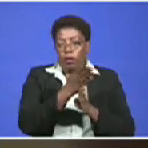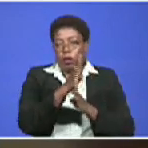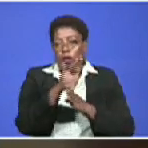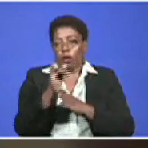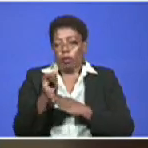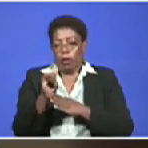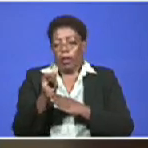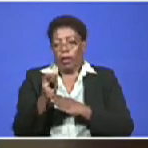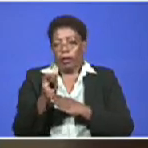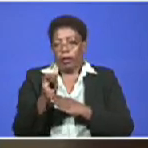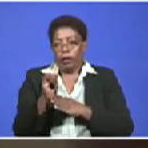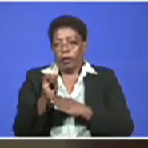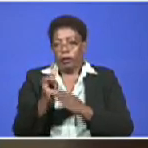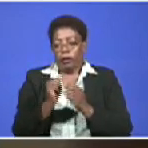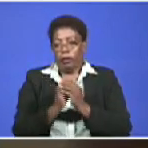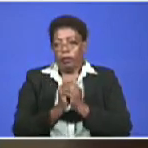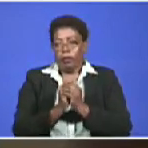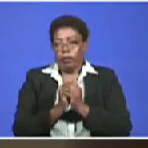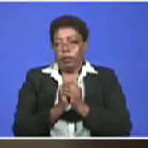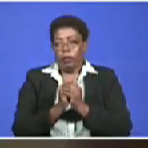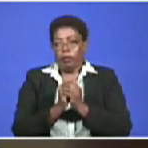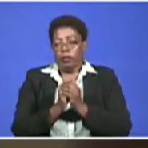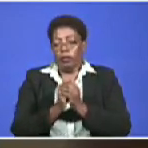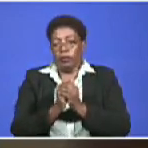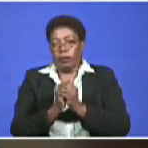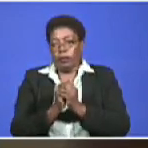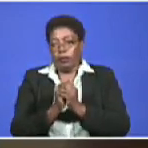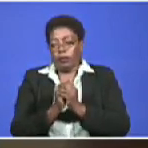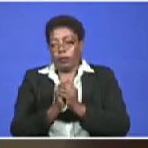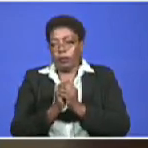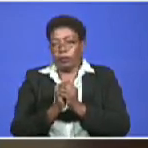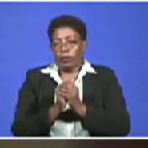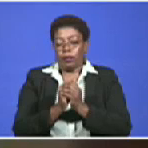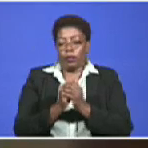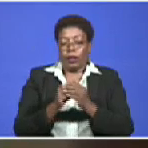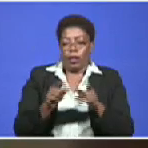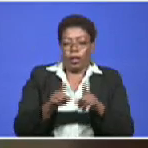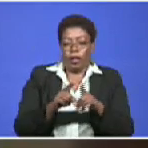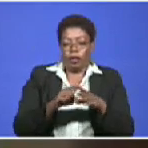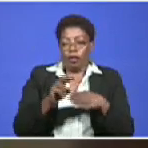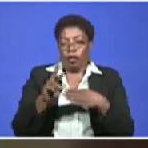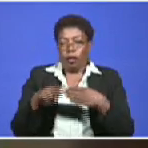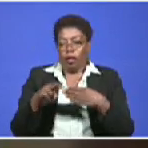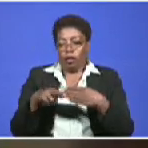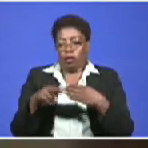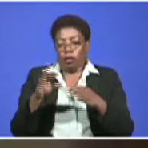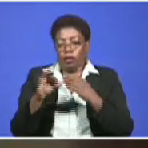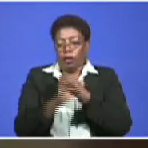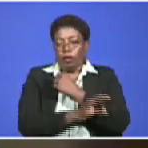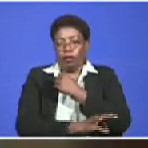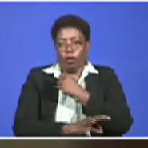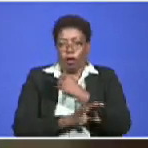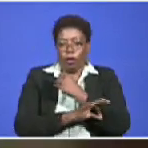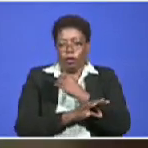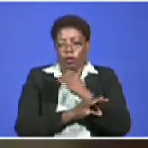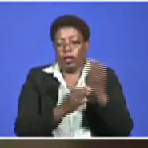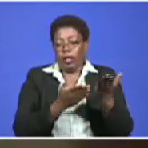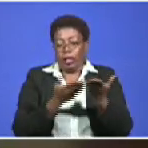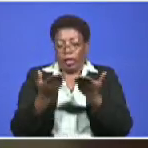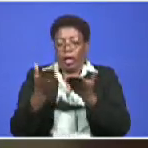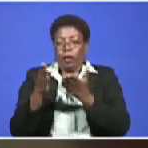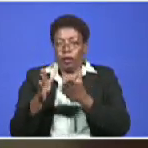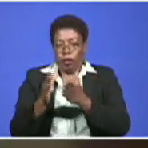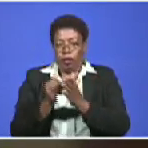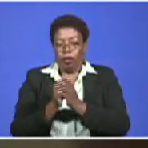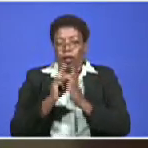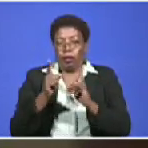via a code share arrangement. As a result, when a foreign carrier expresses an interest in commencing